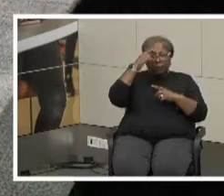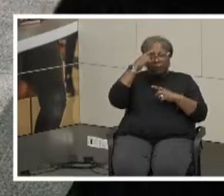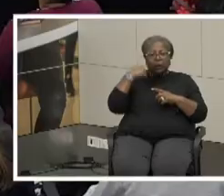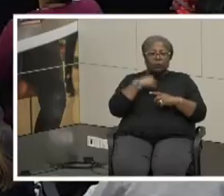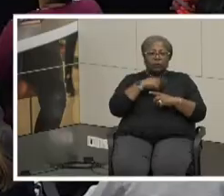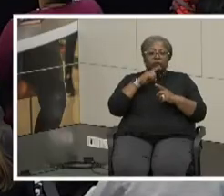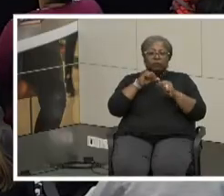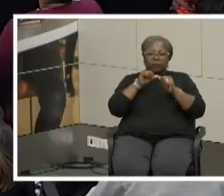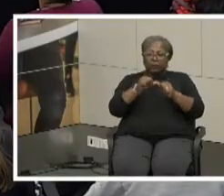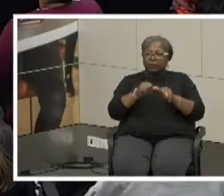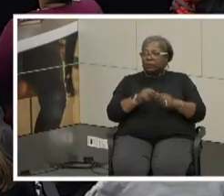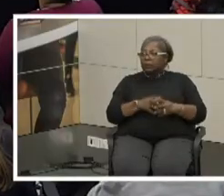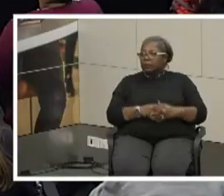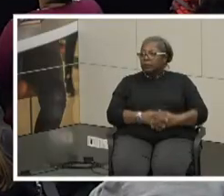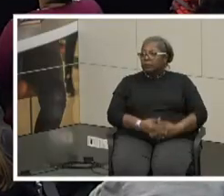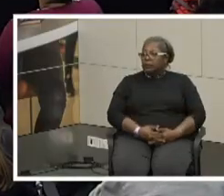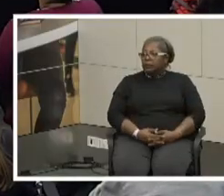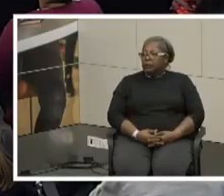thank